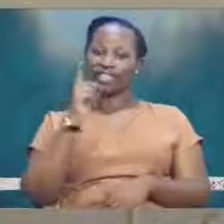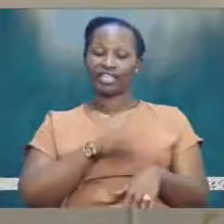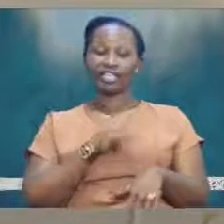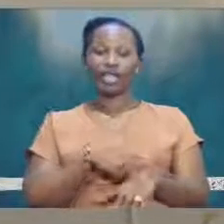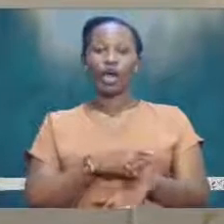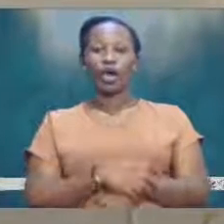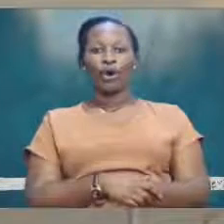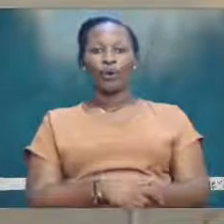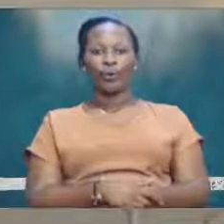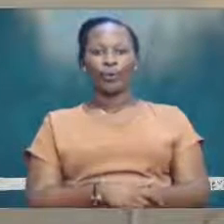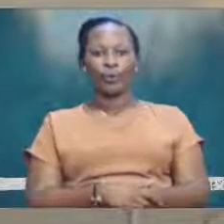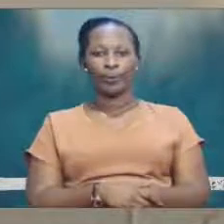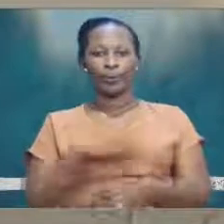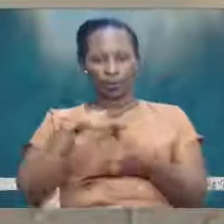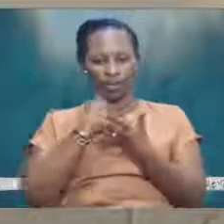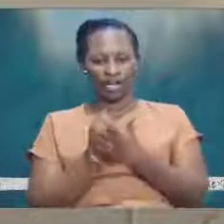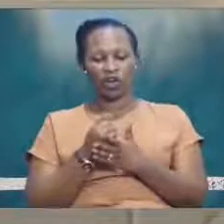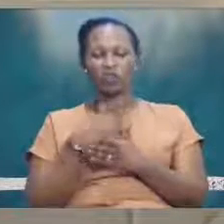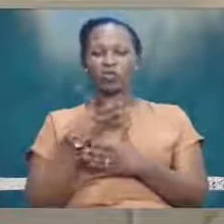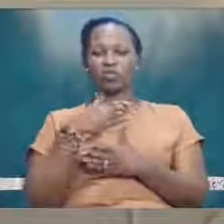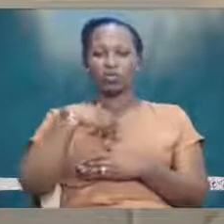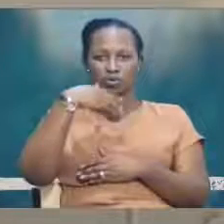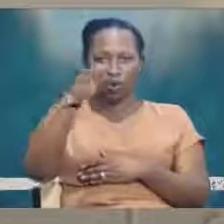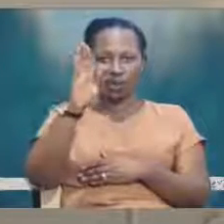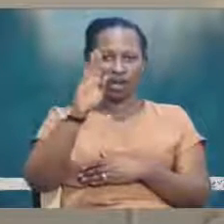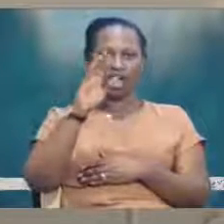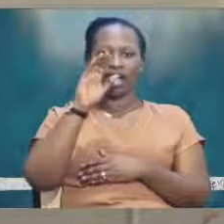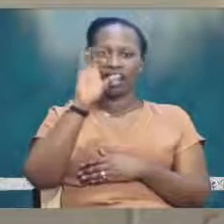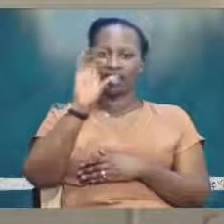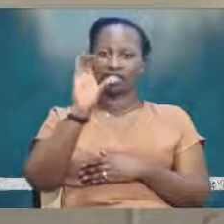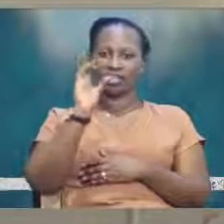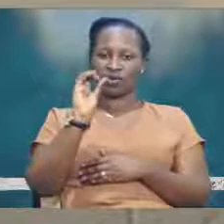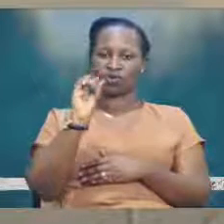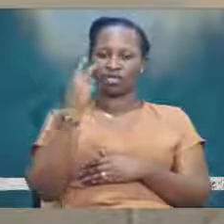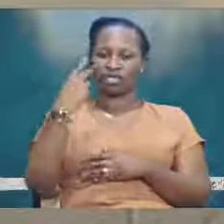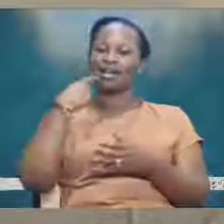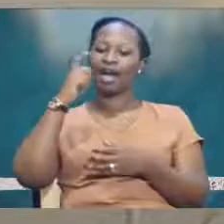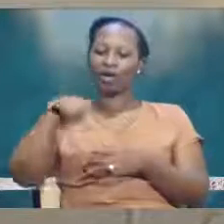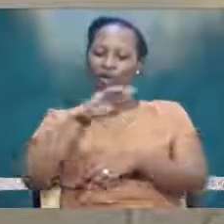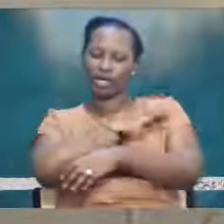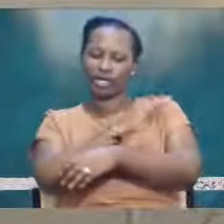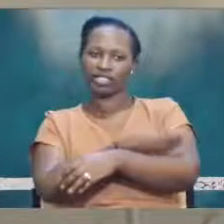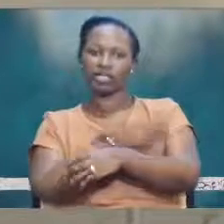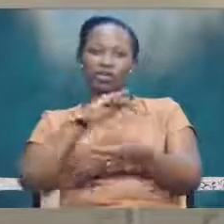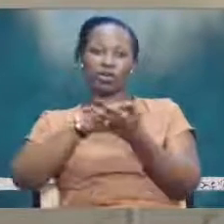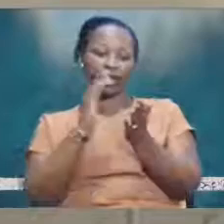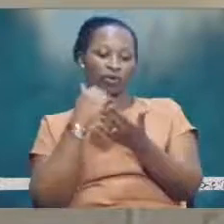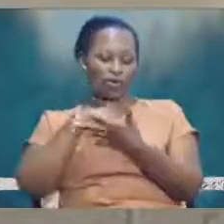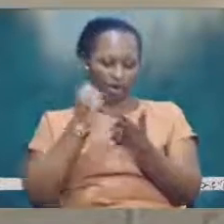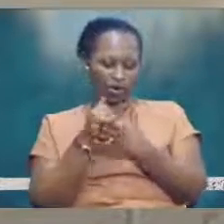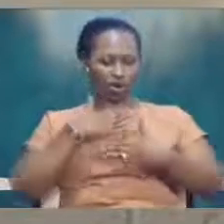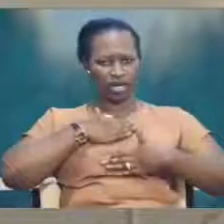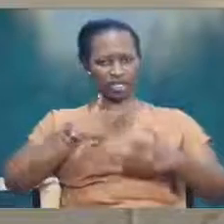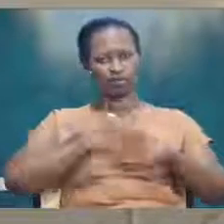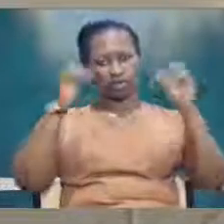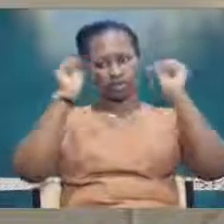because you need to remove carbon dioxide, there is need for energy because muscles of respiratory system are